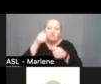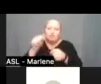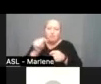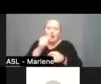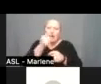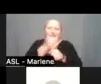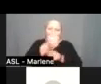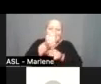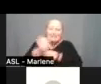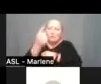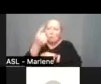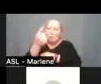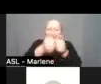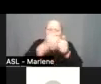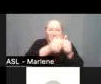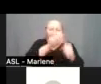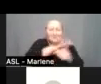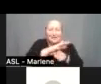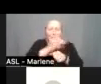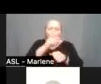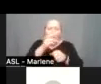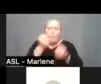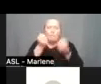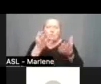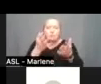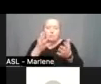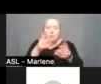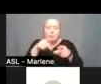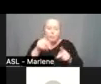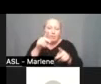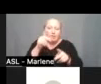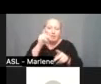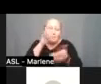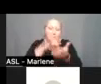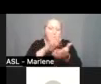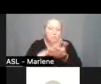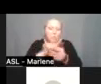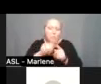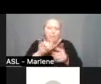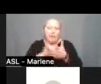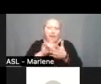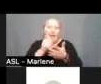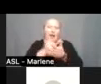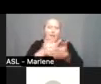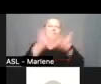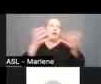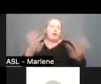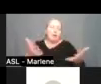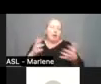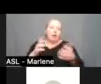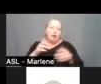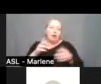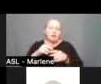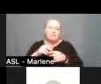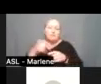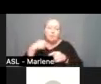or multiple permanent substitute teachers at the middle schools and that was very very helpful when we're going through the surge we've attended